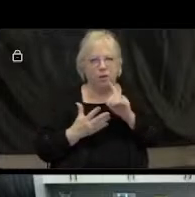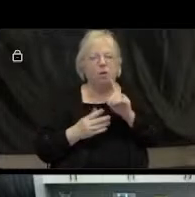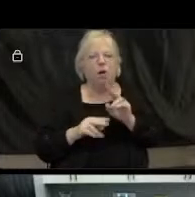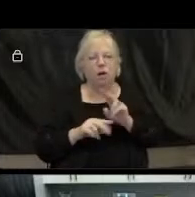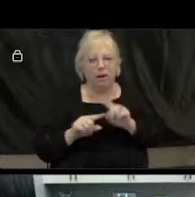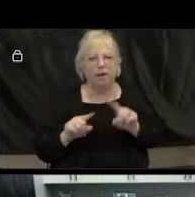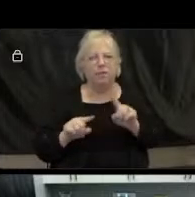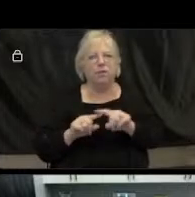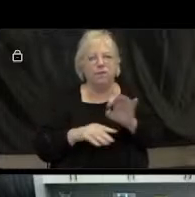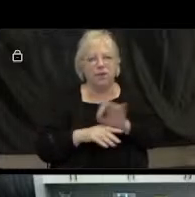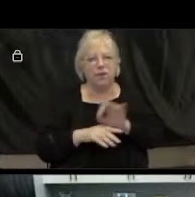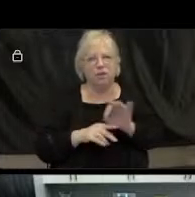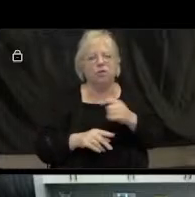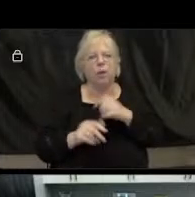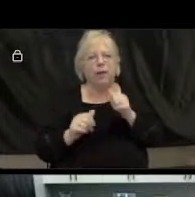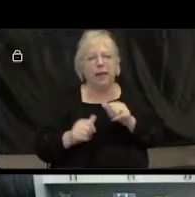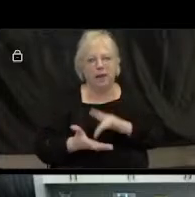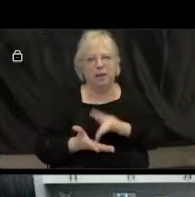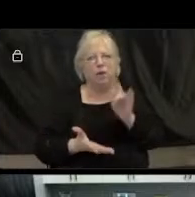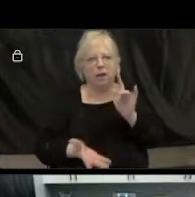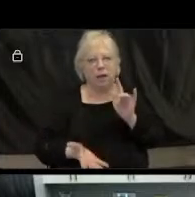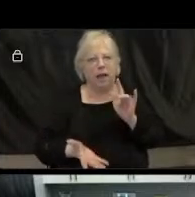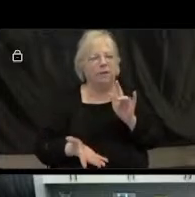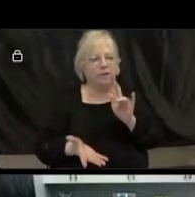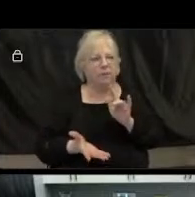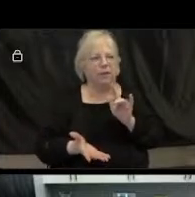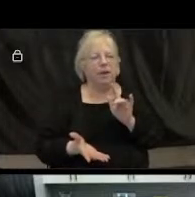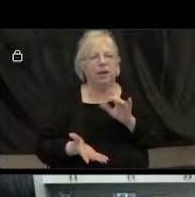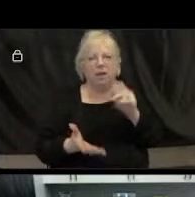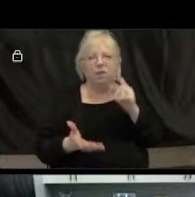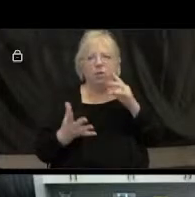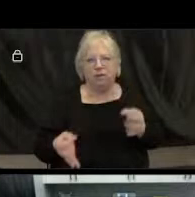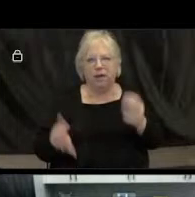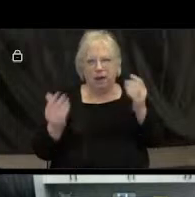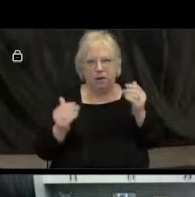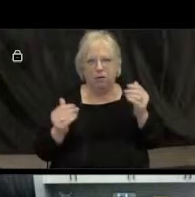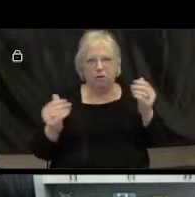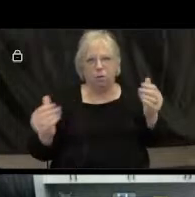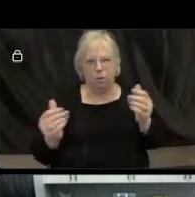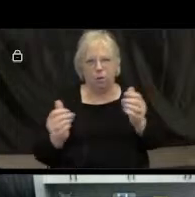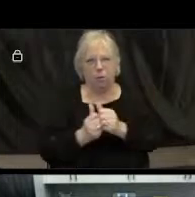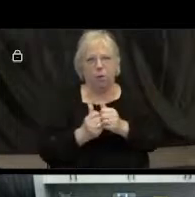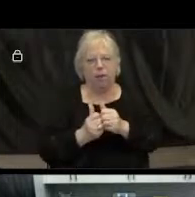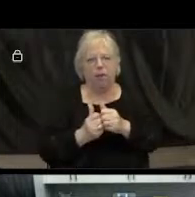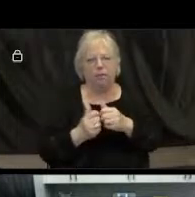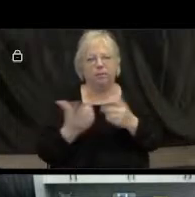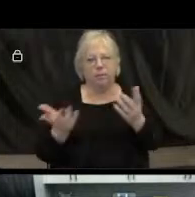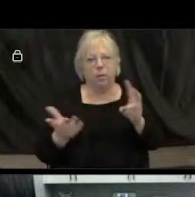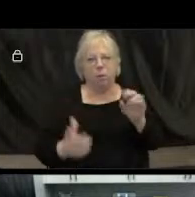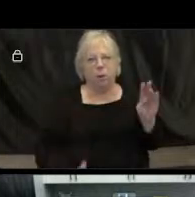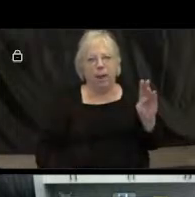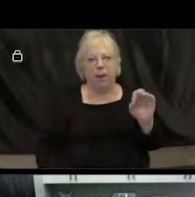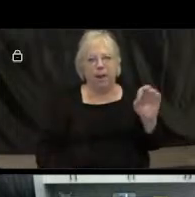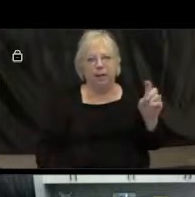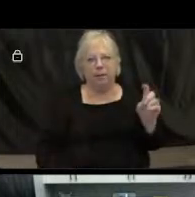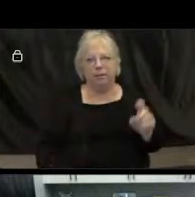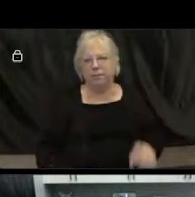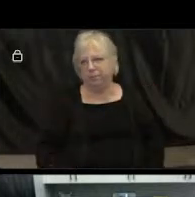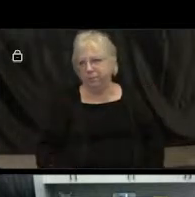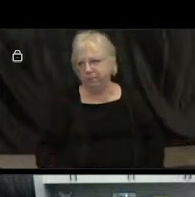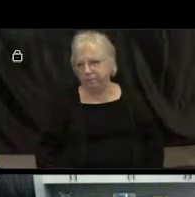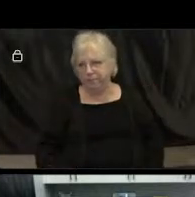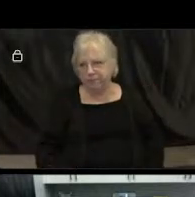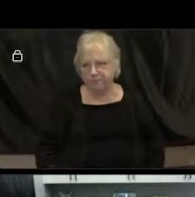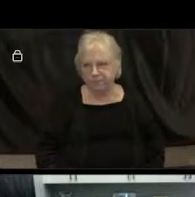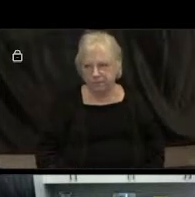that we could utilize if you guys decide to go forward with this in the future. Okay, just to